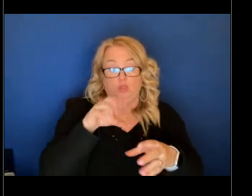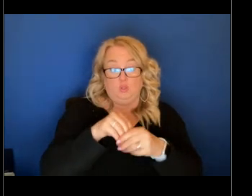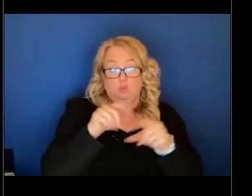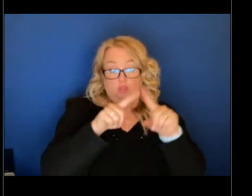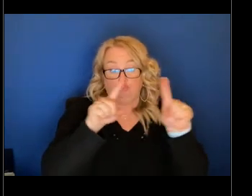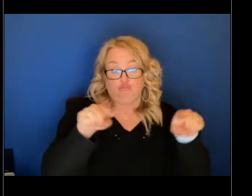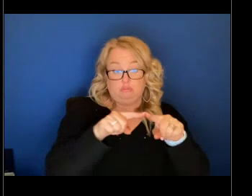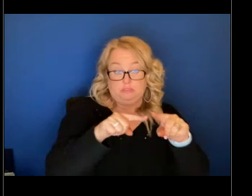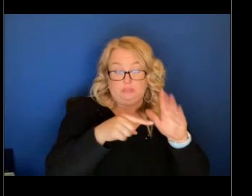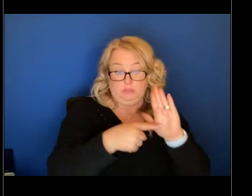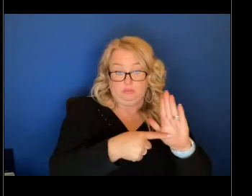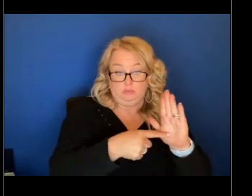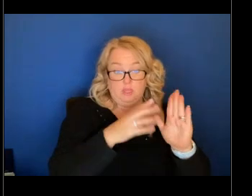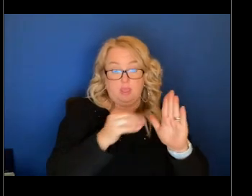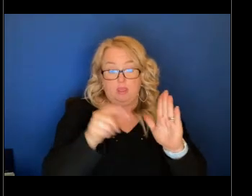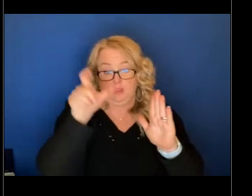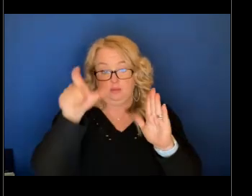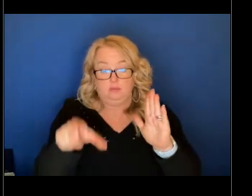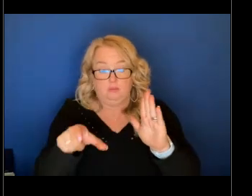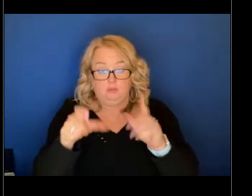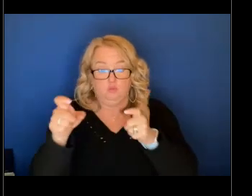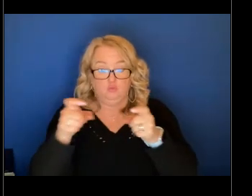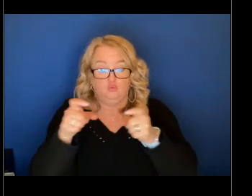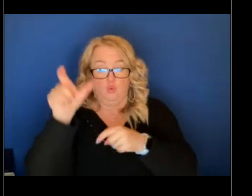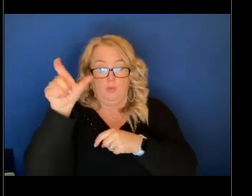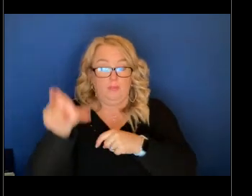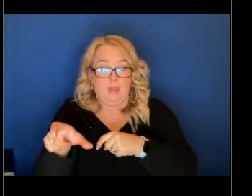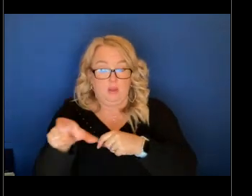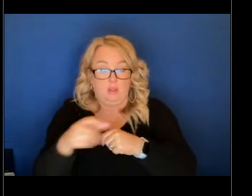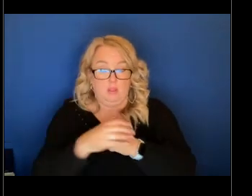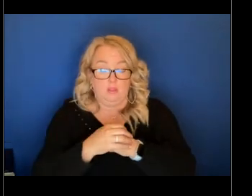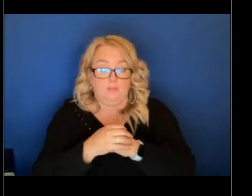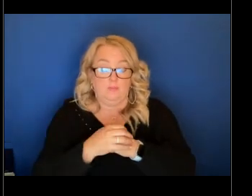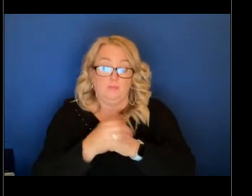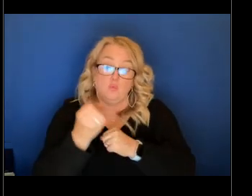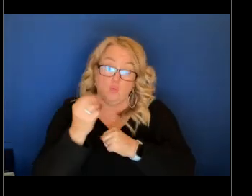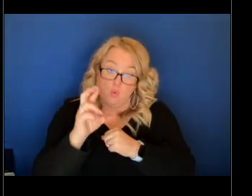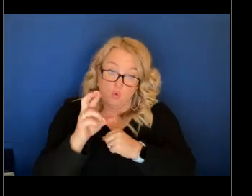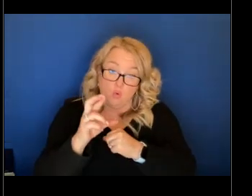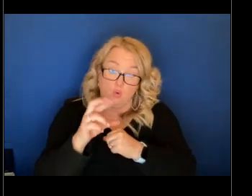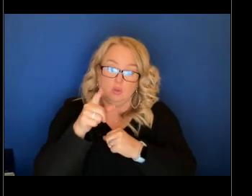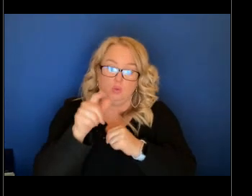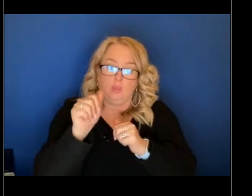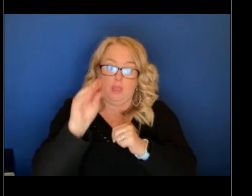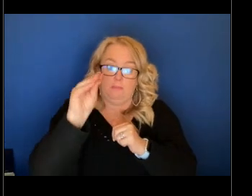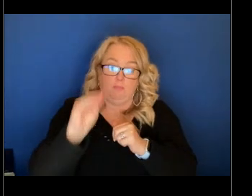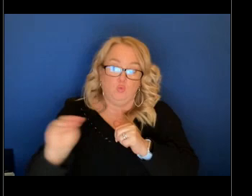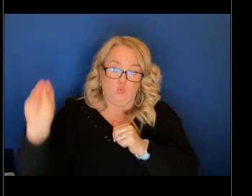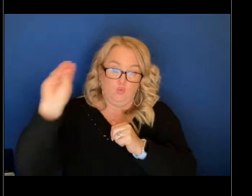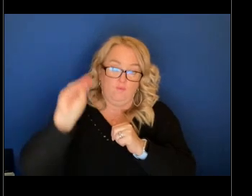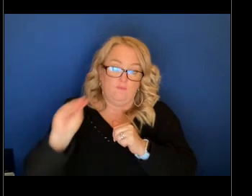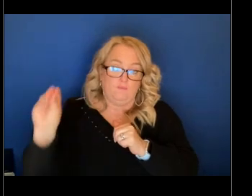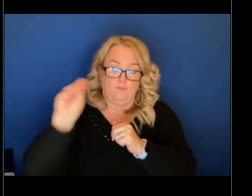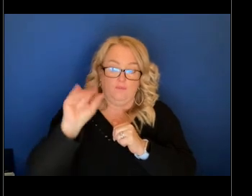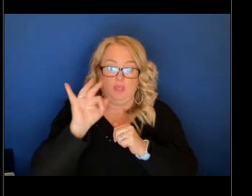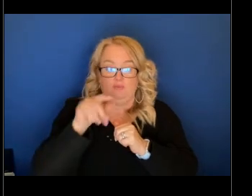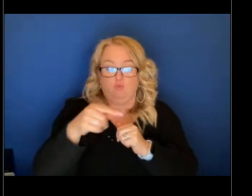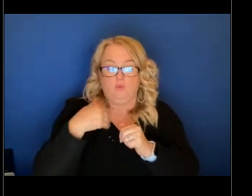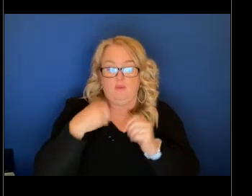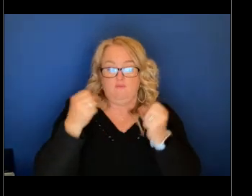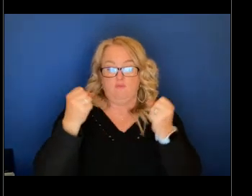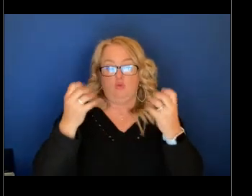shared and the GoToWebinar Control Panel, or you can move it to another window if you have